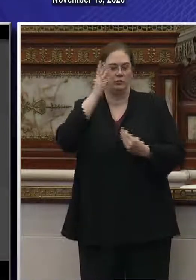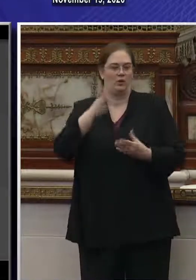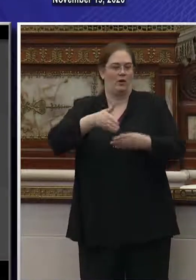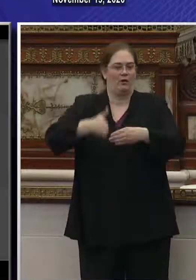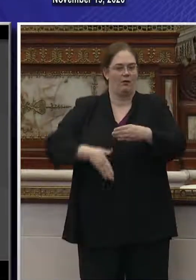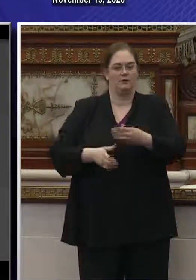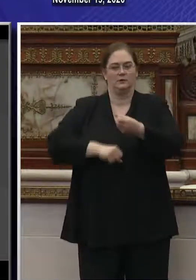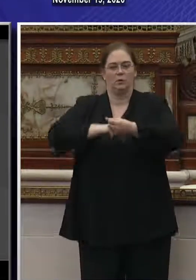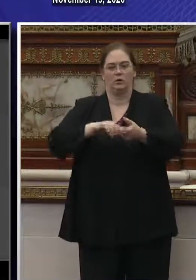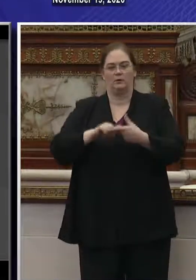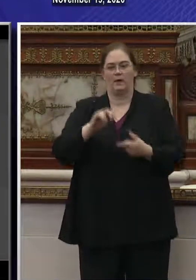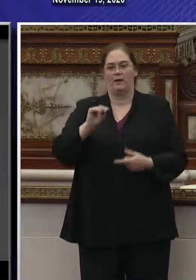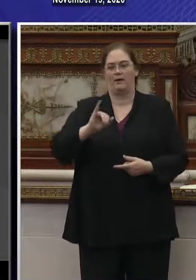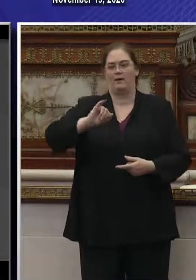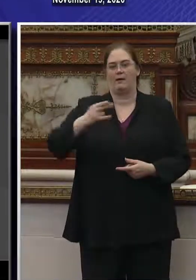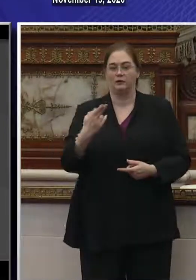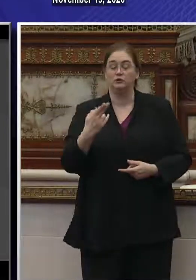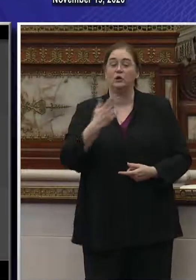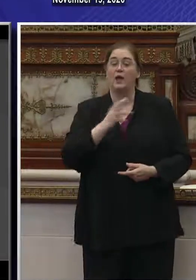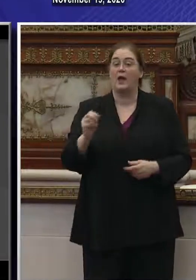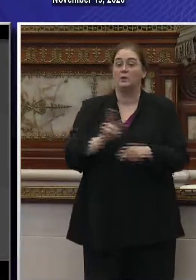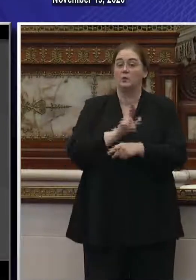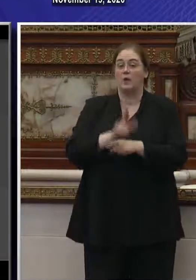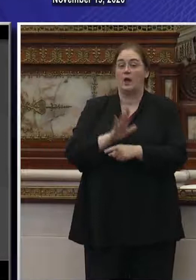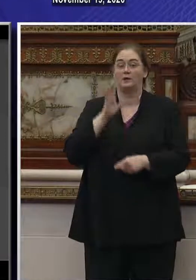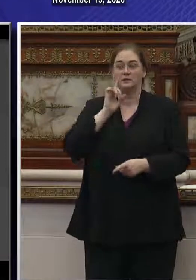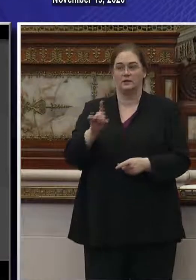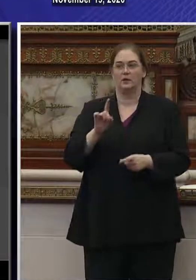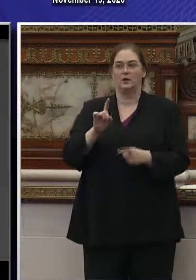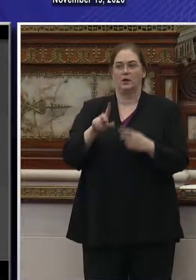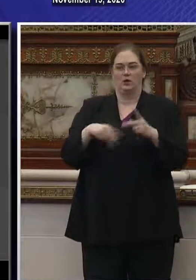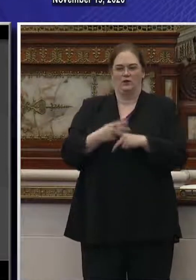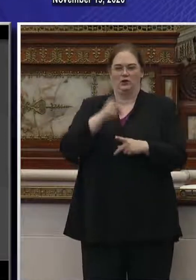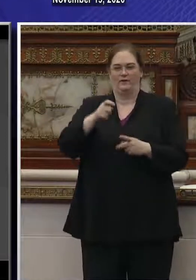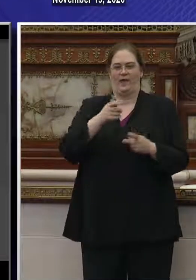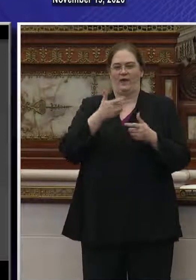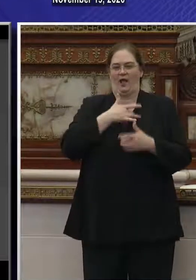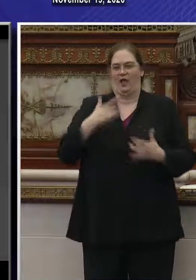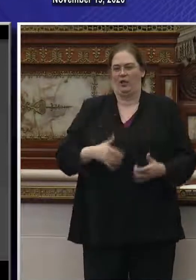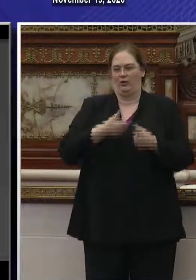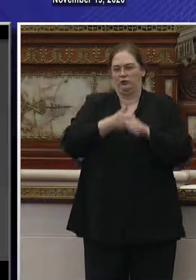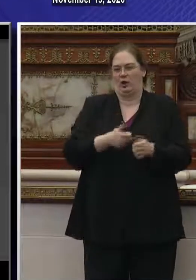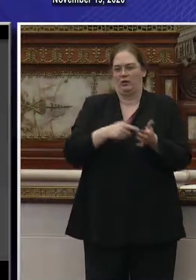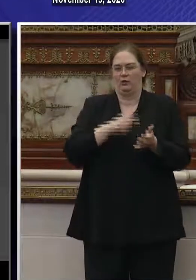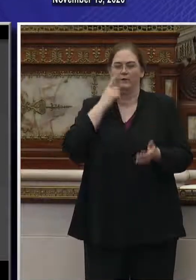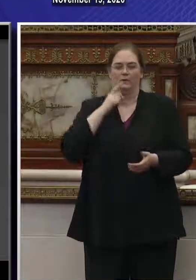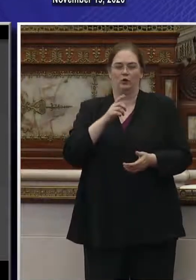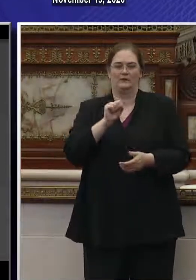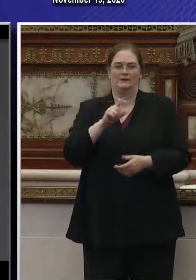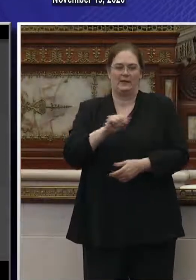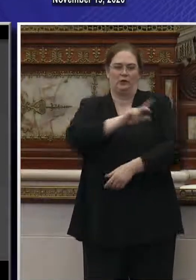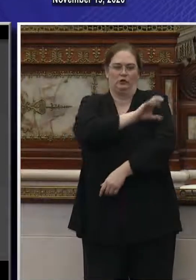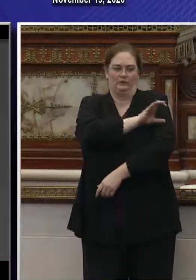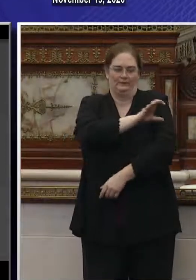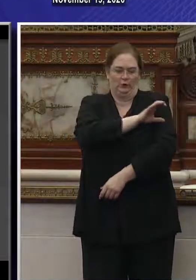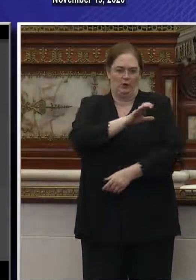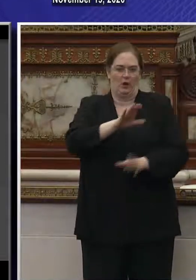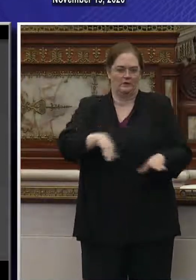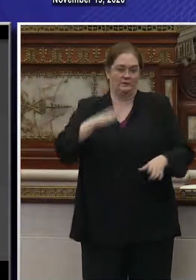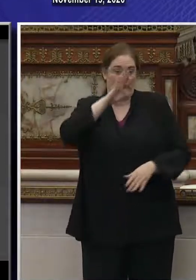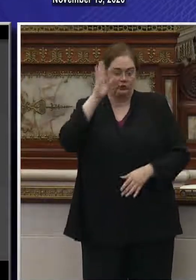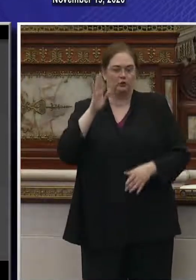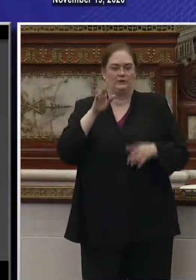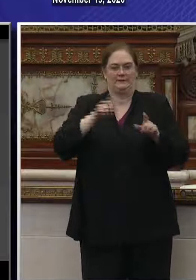outcomes supported by the NIH, and utilizing a version of the health tracker for the St. Christopher's Hospital for Children COVID-19 testing